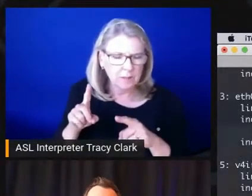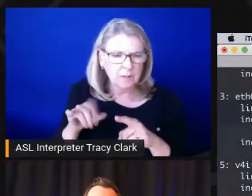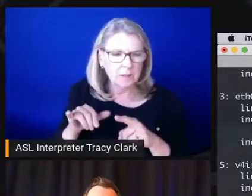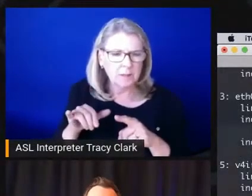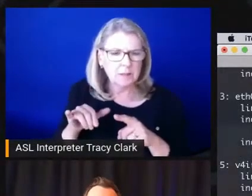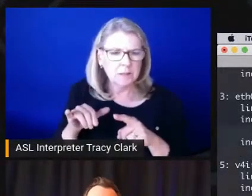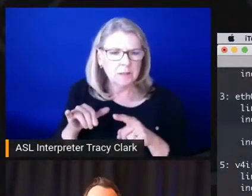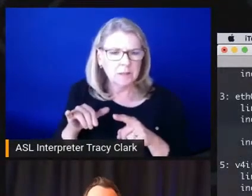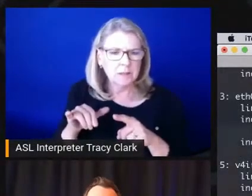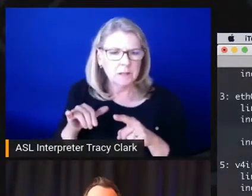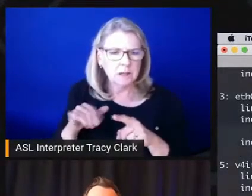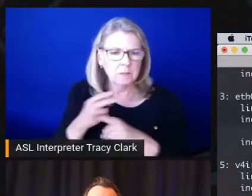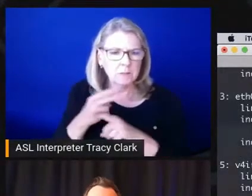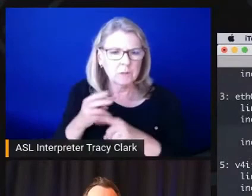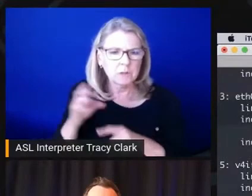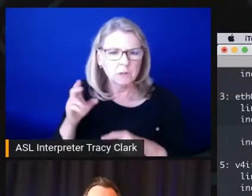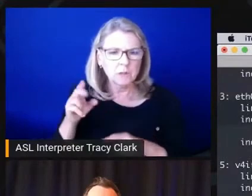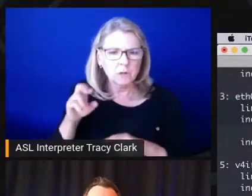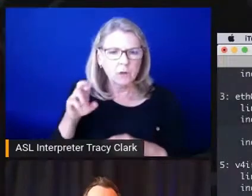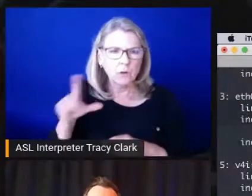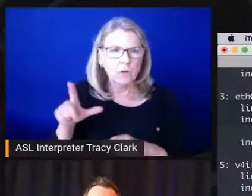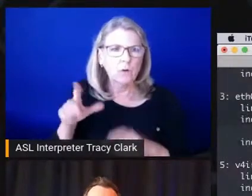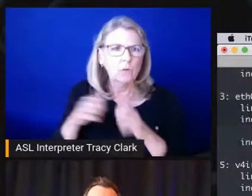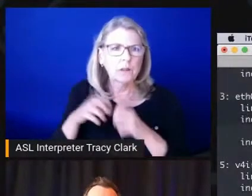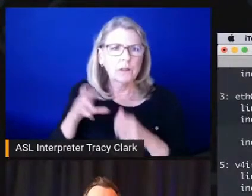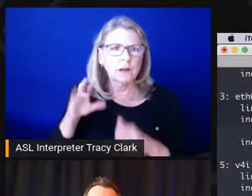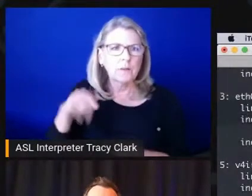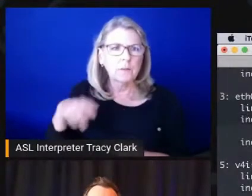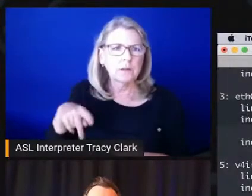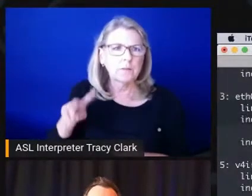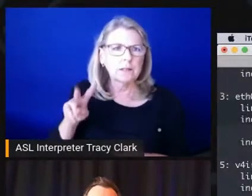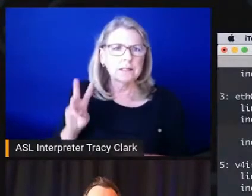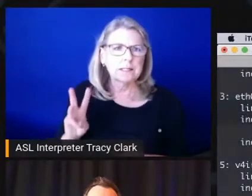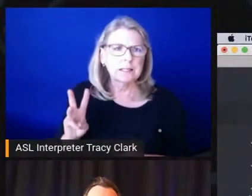call to the IPv6 address.